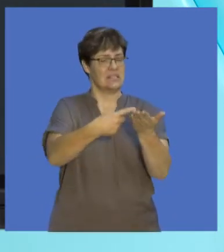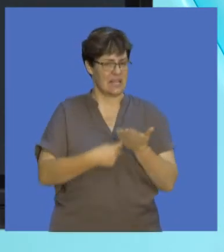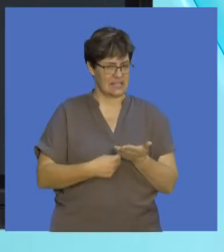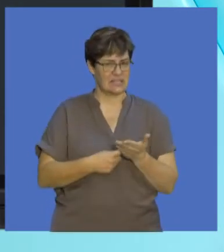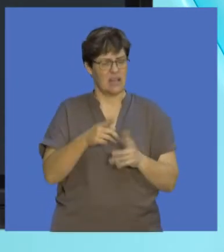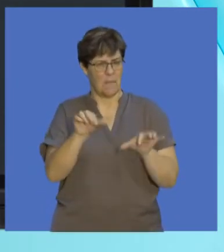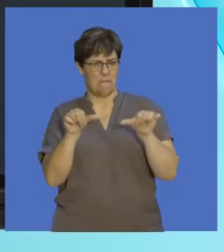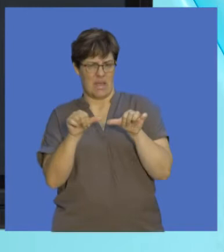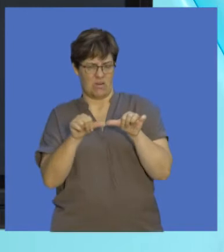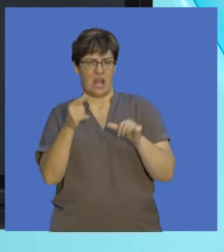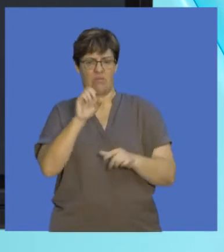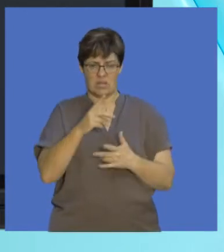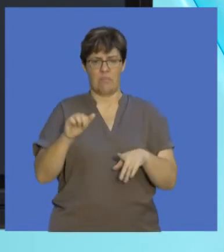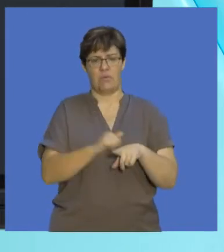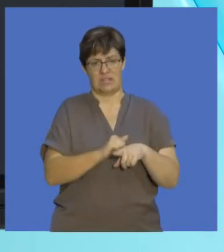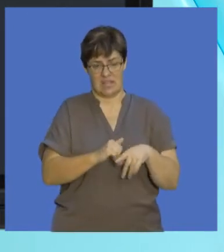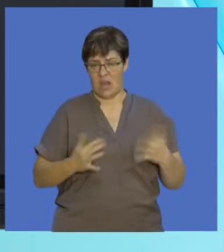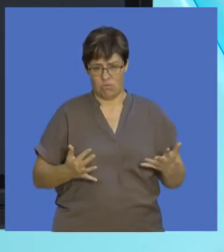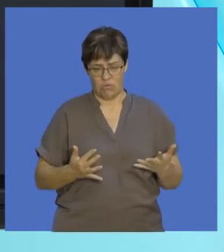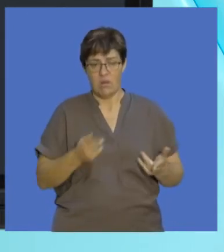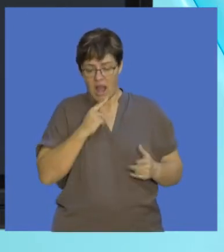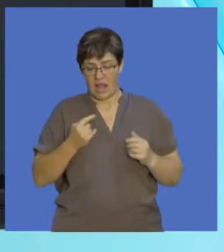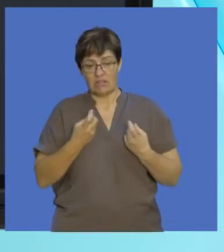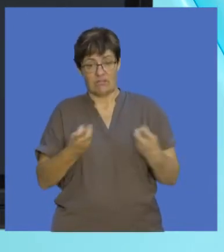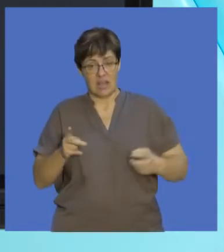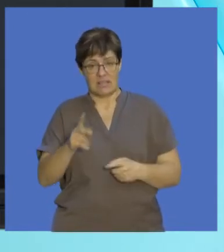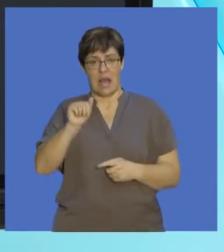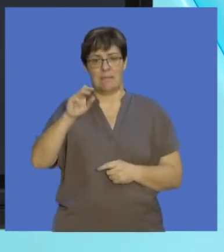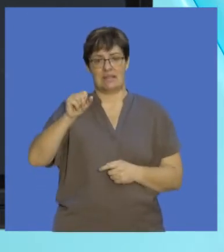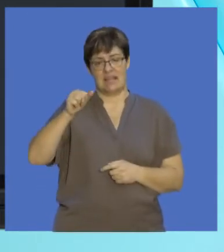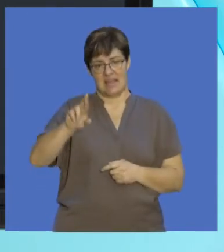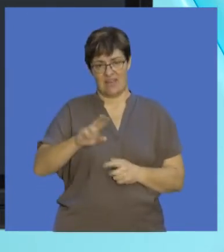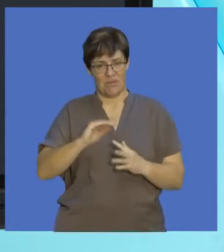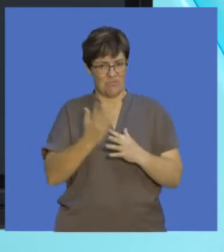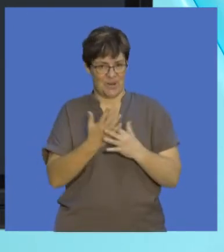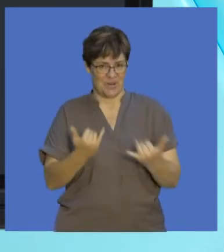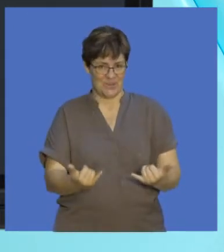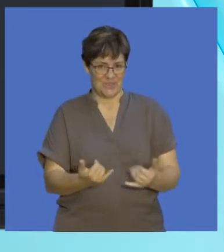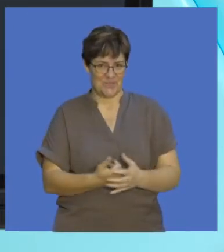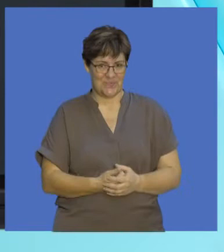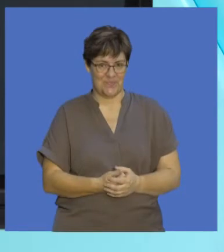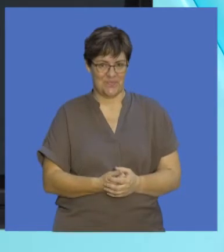talk about how exactly we measure current in practice using our device, which is the ammeter. Let's take a short breather for